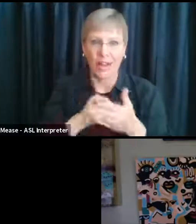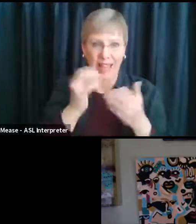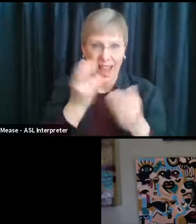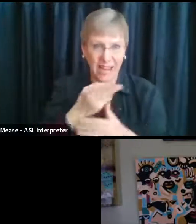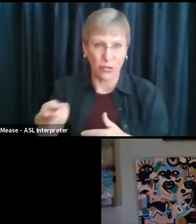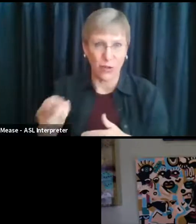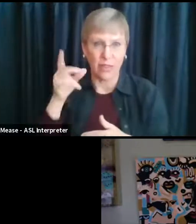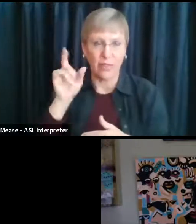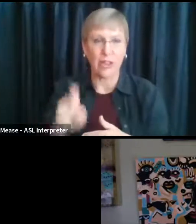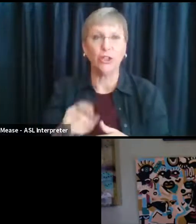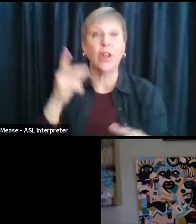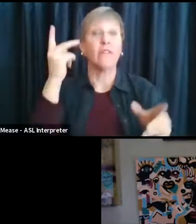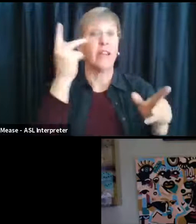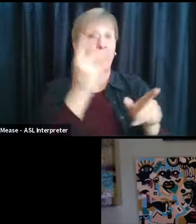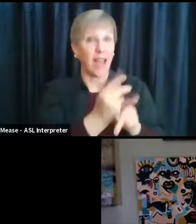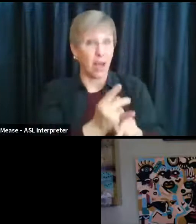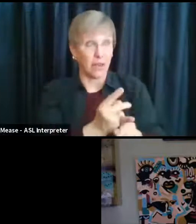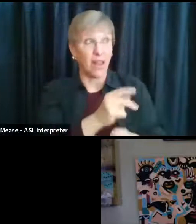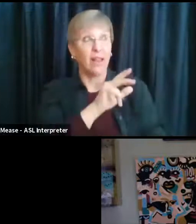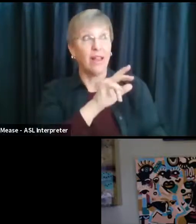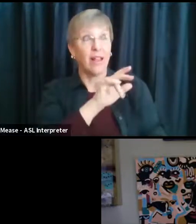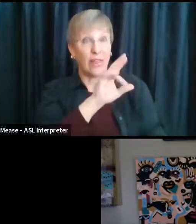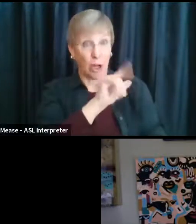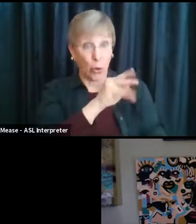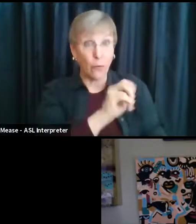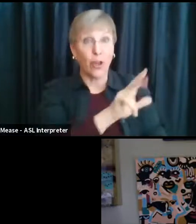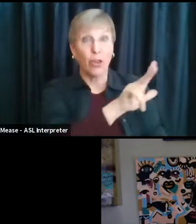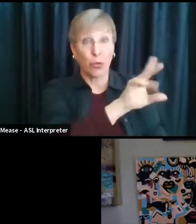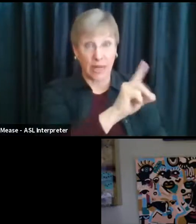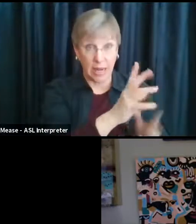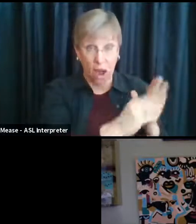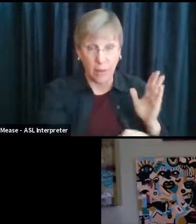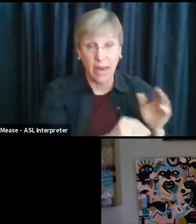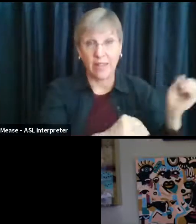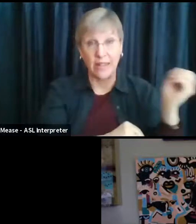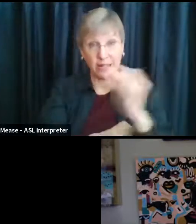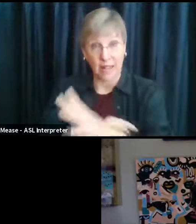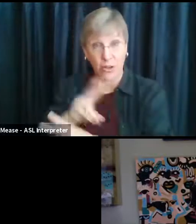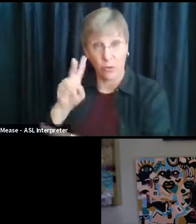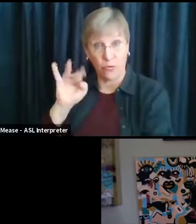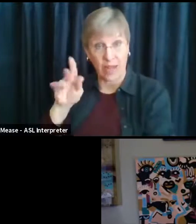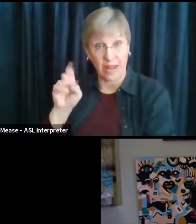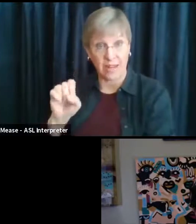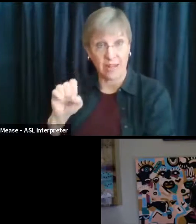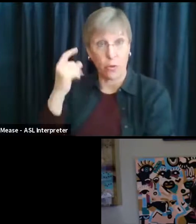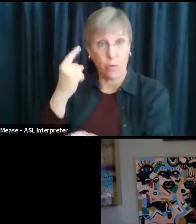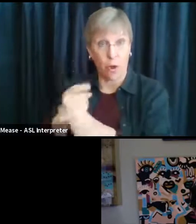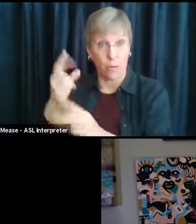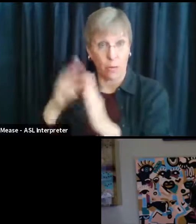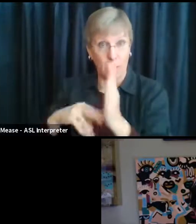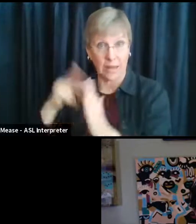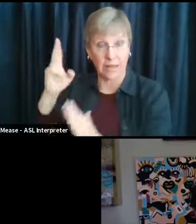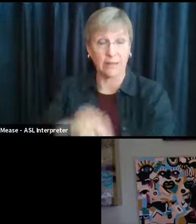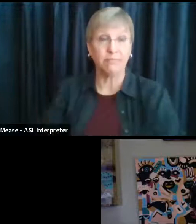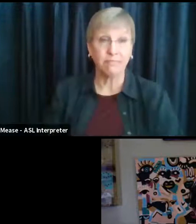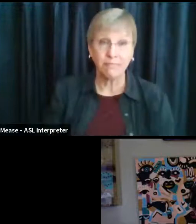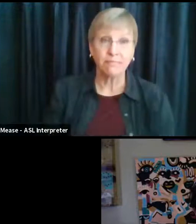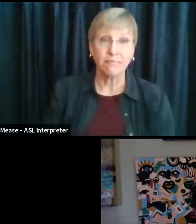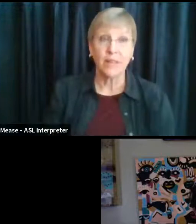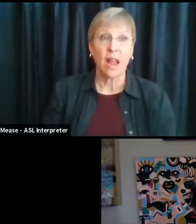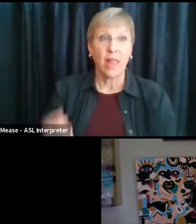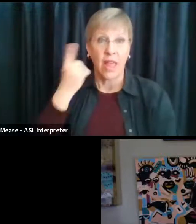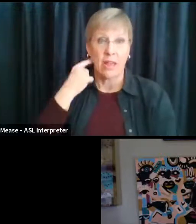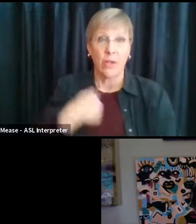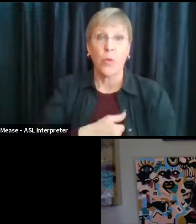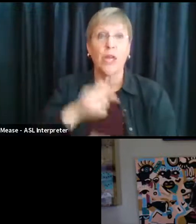think they should have kept the 3D copy and then sent back to Venice the proper painting. So I think we